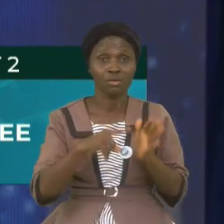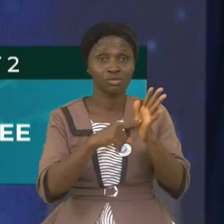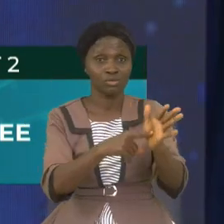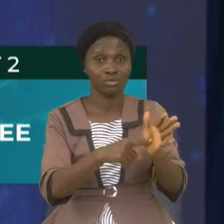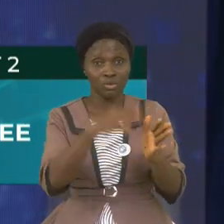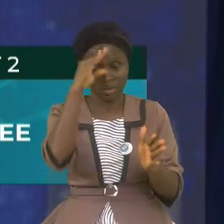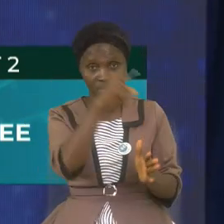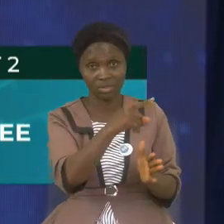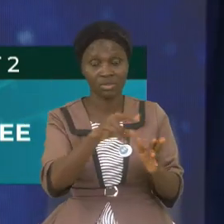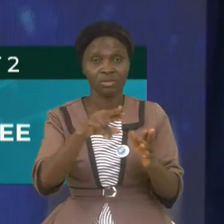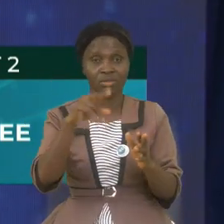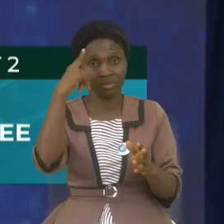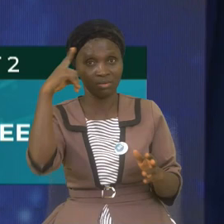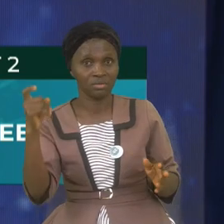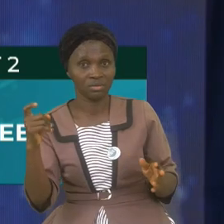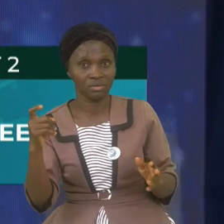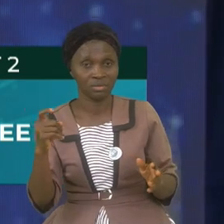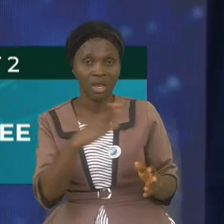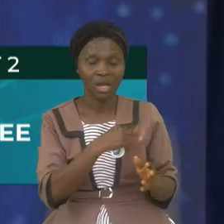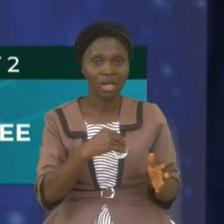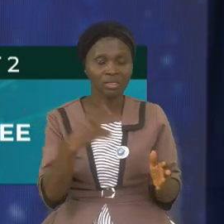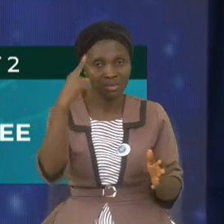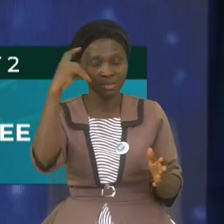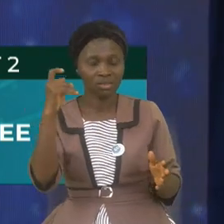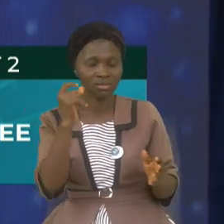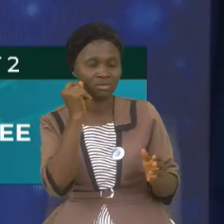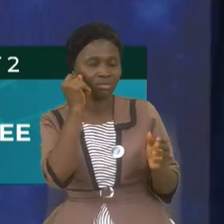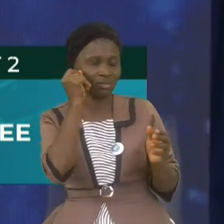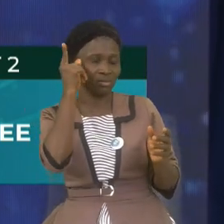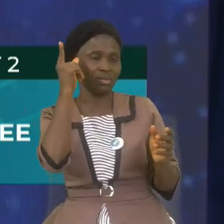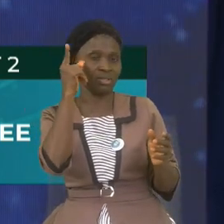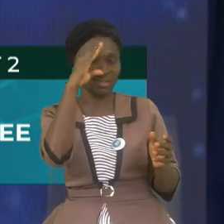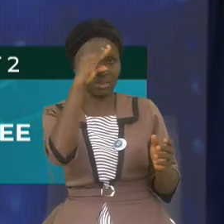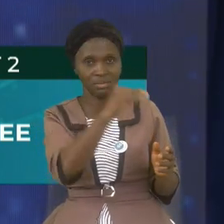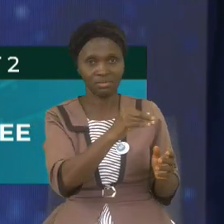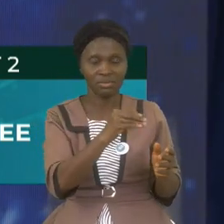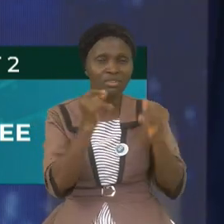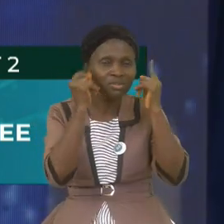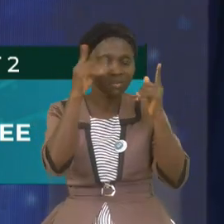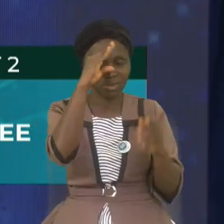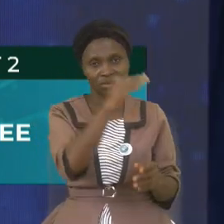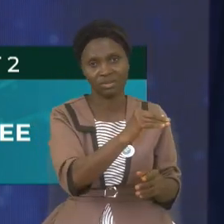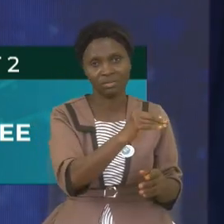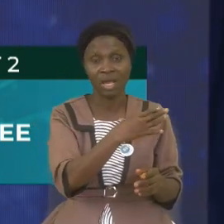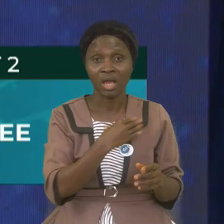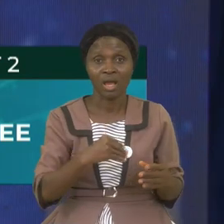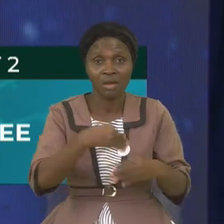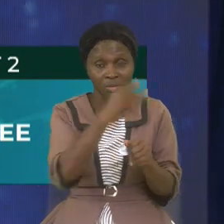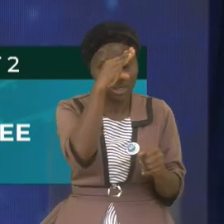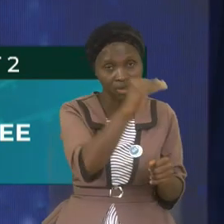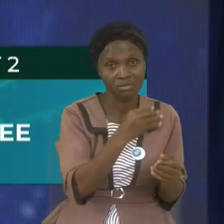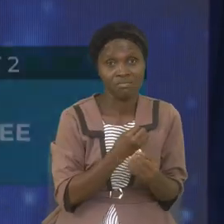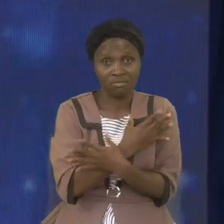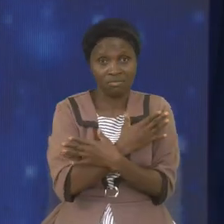him. It surprised him. It frightened him. It says in Daniel chapter 4,